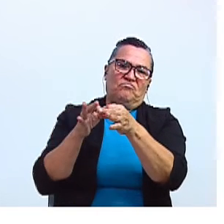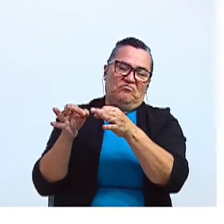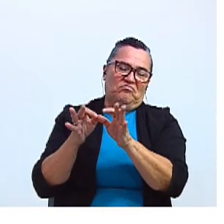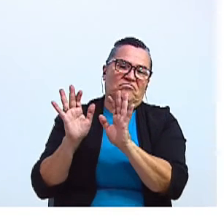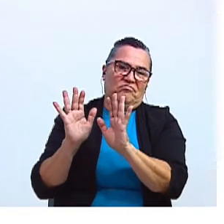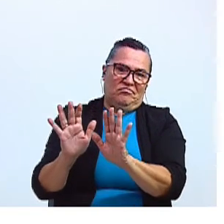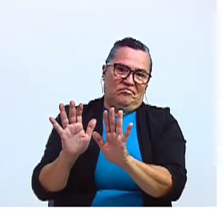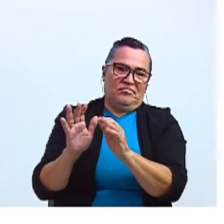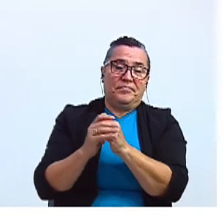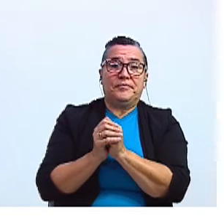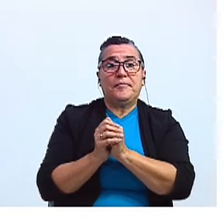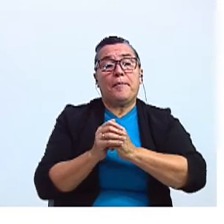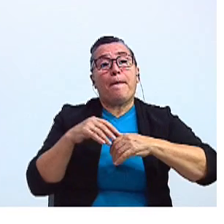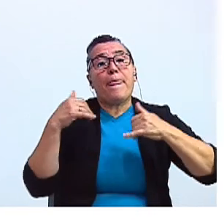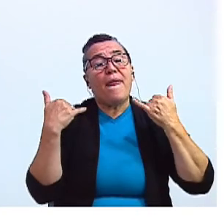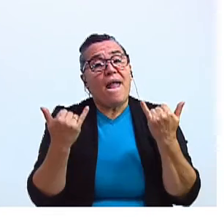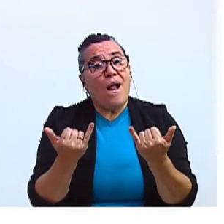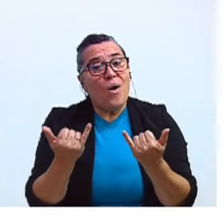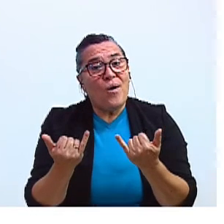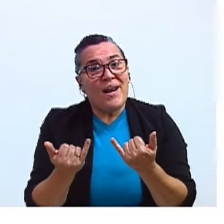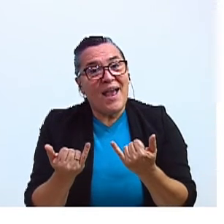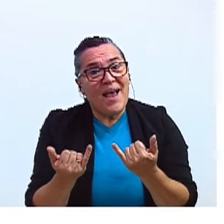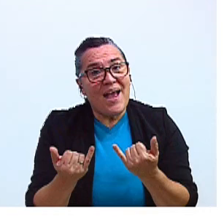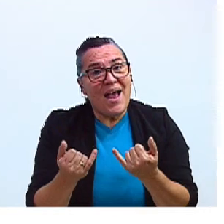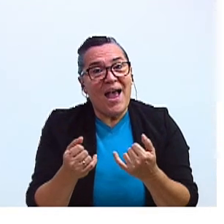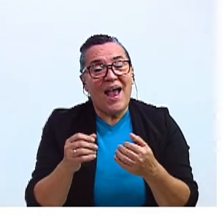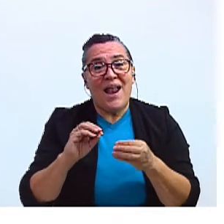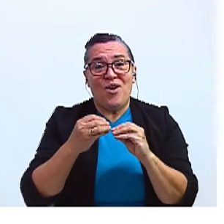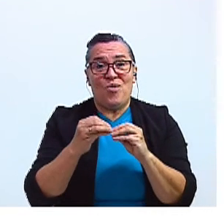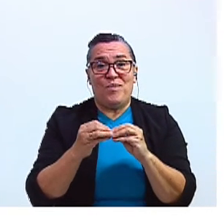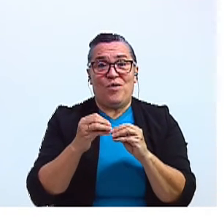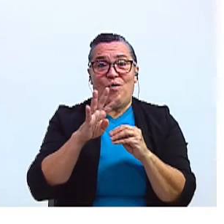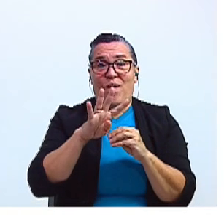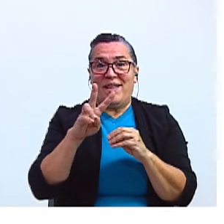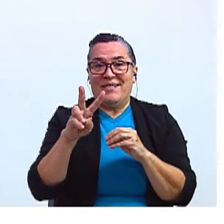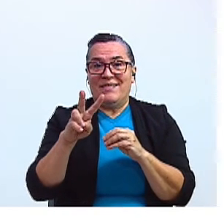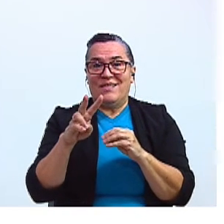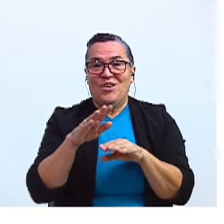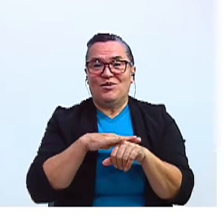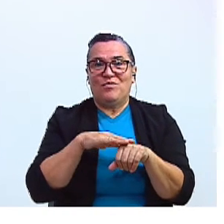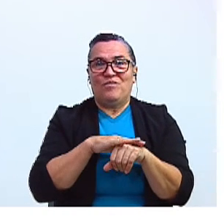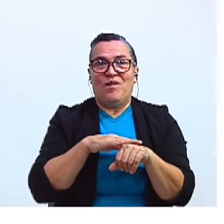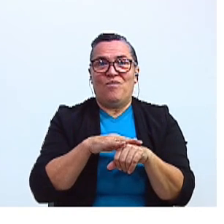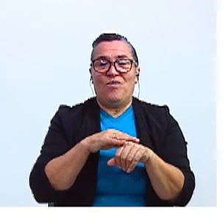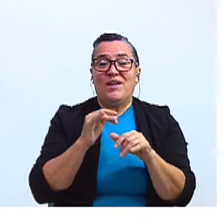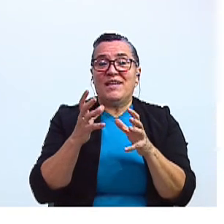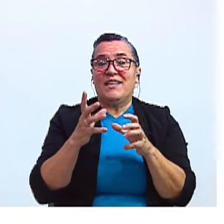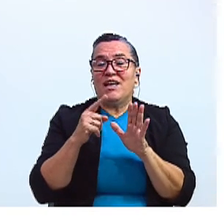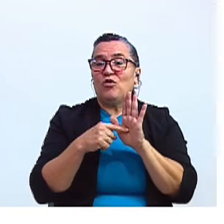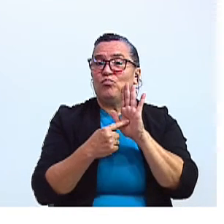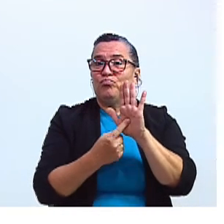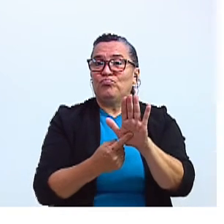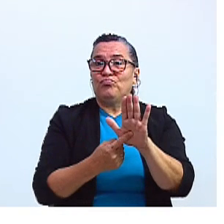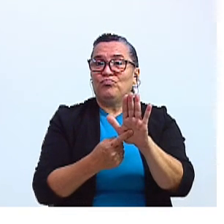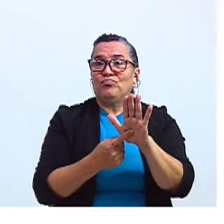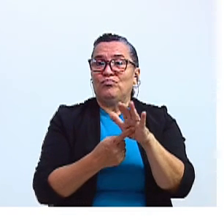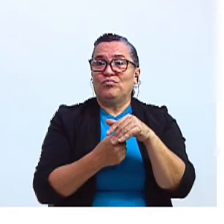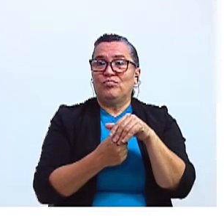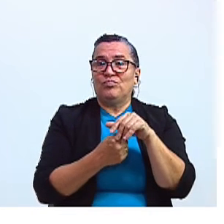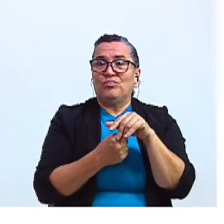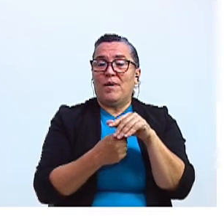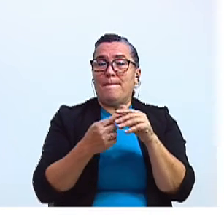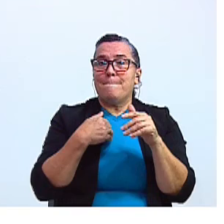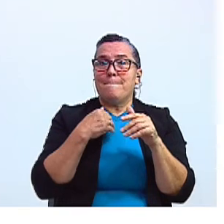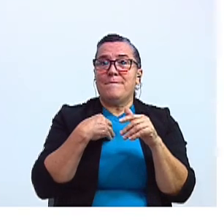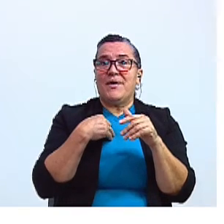invention. Now, let's go to slide 42, please. And I want to show you my